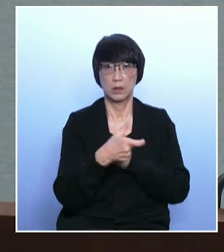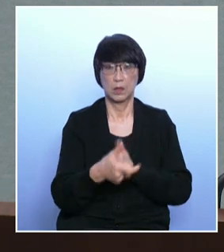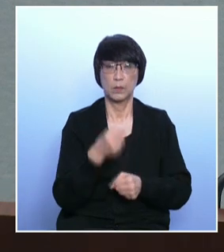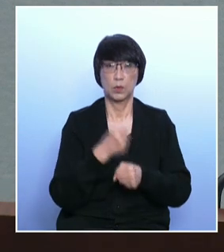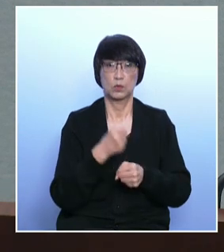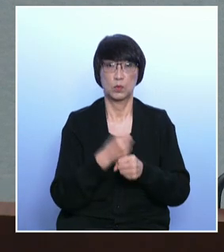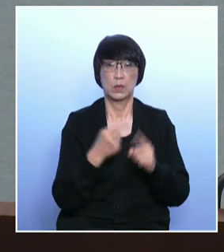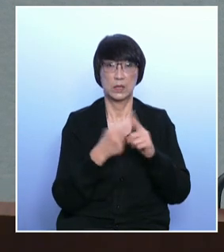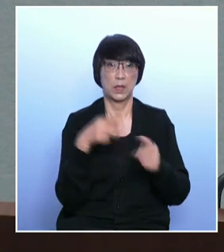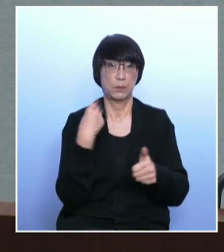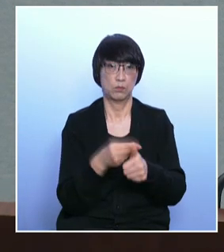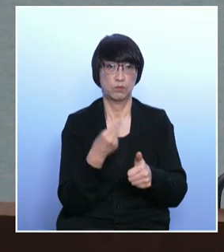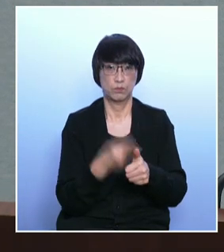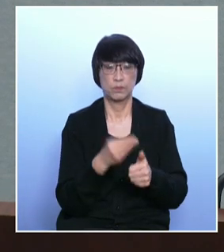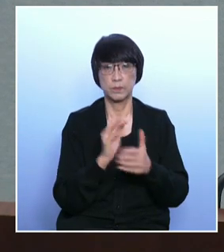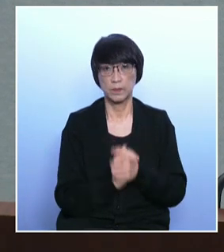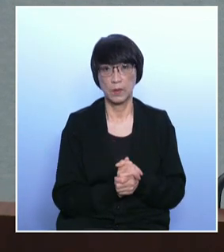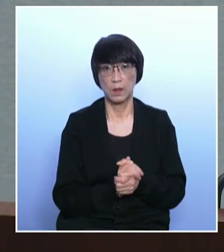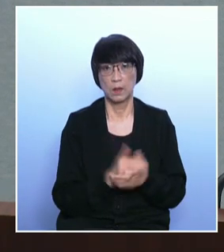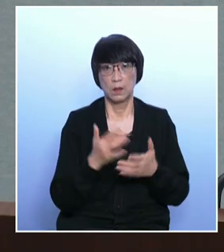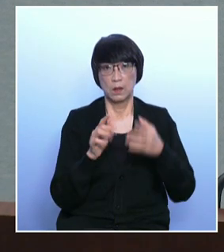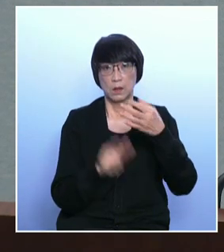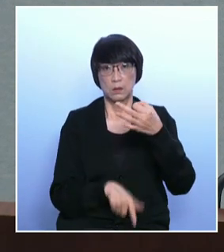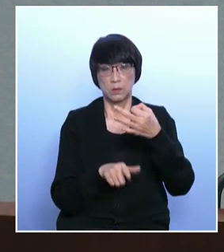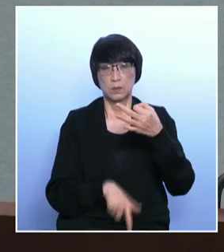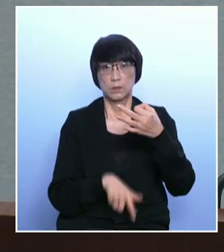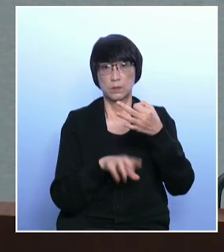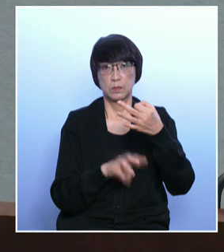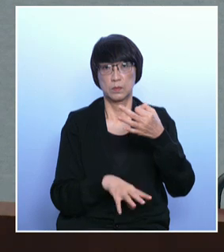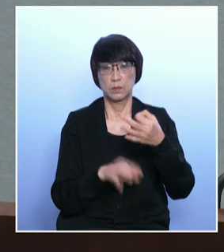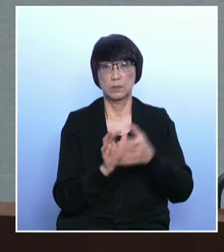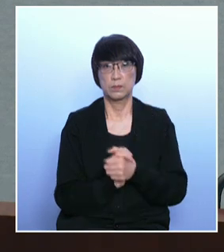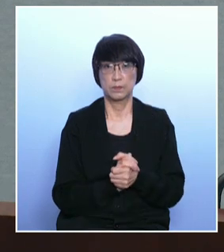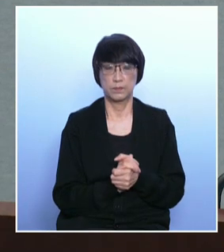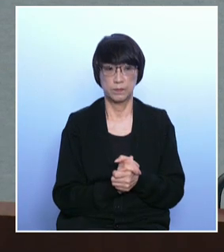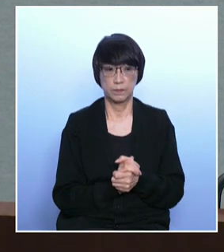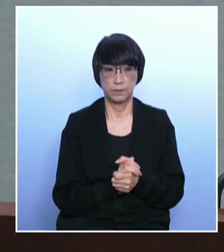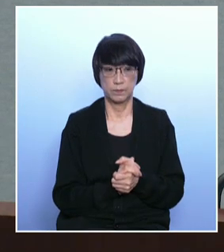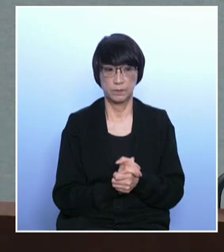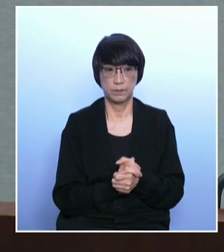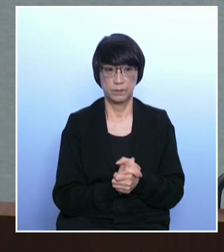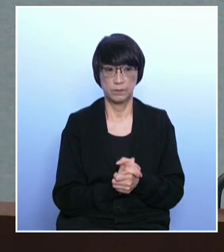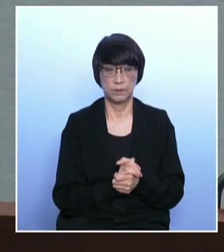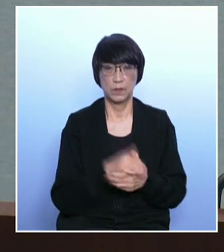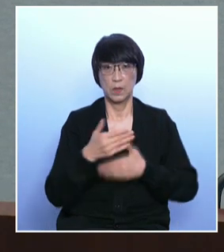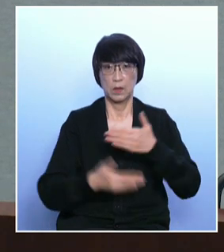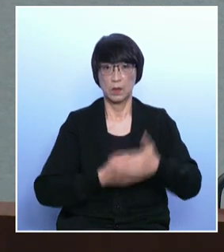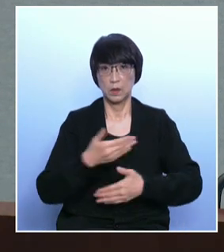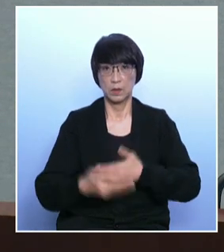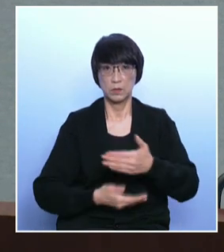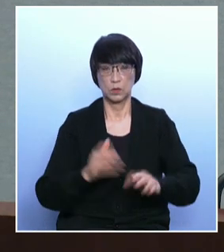The CM Development Fund is also working on the training of talents. At the end of this